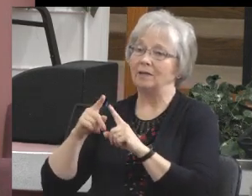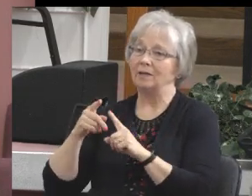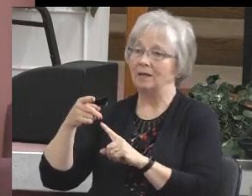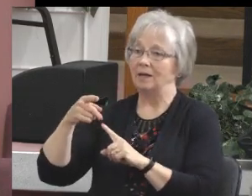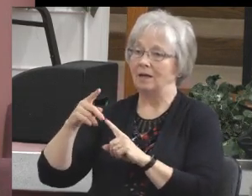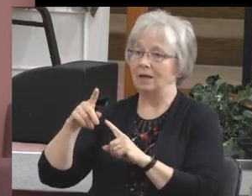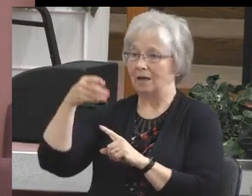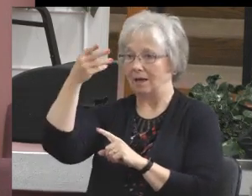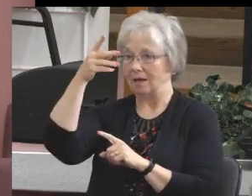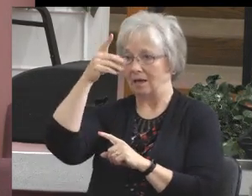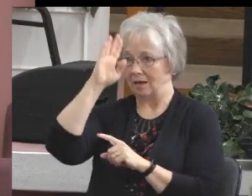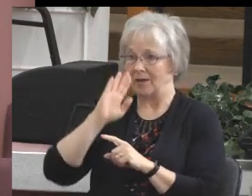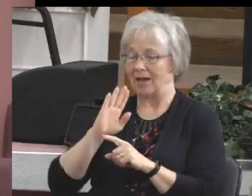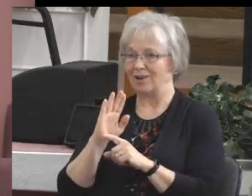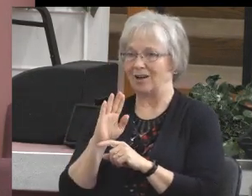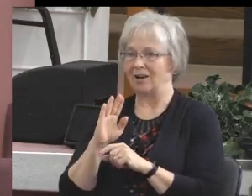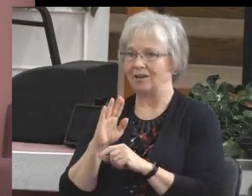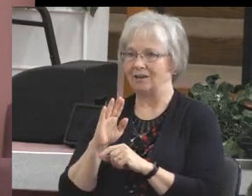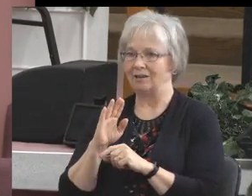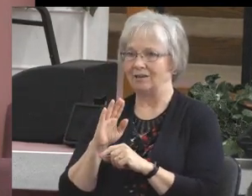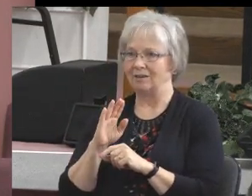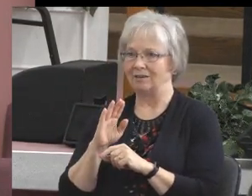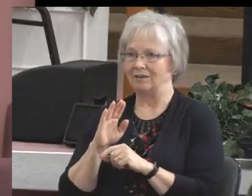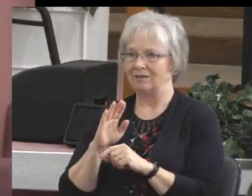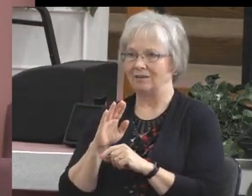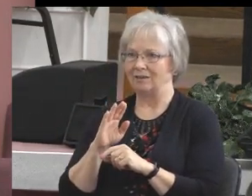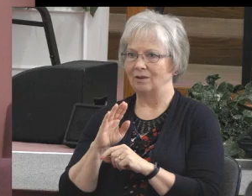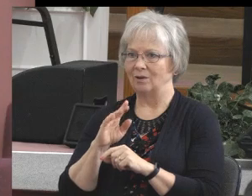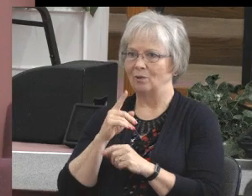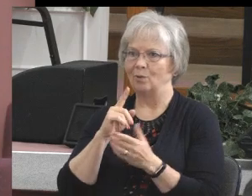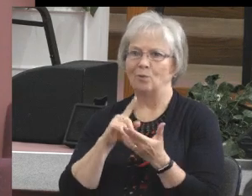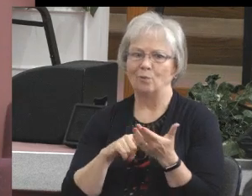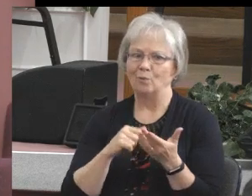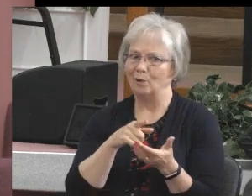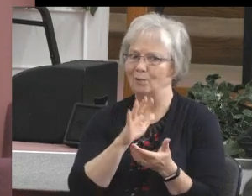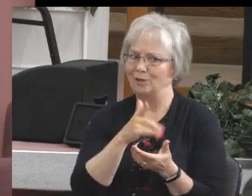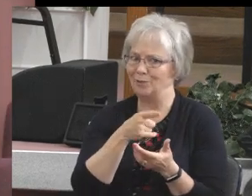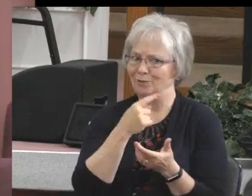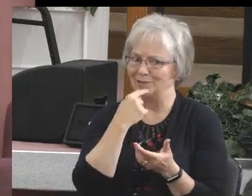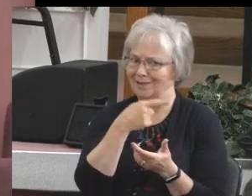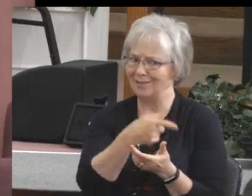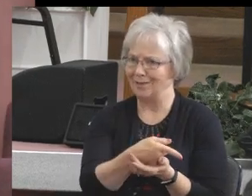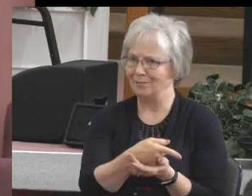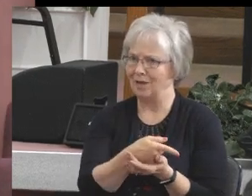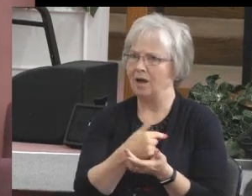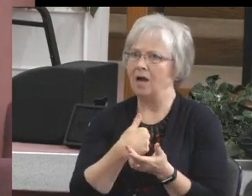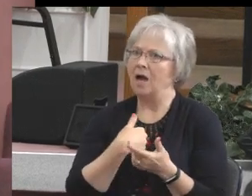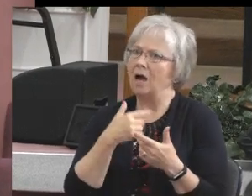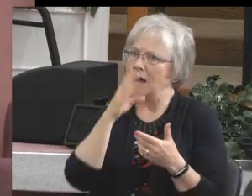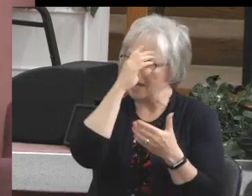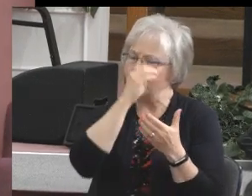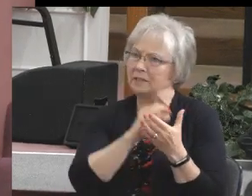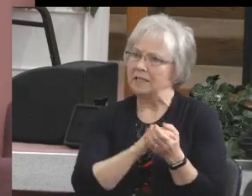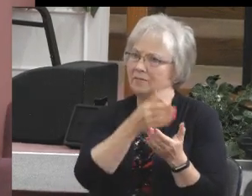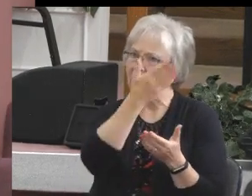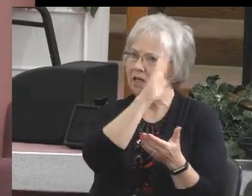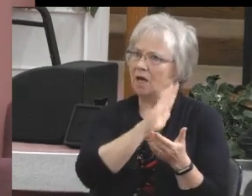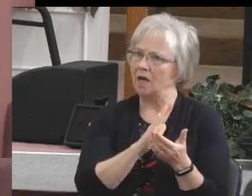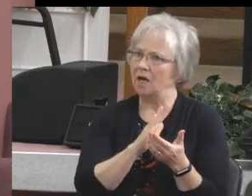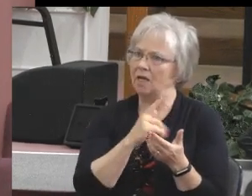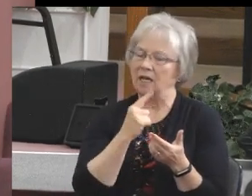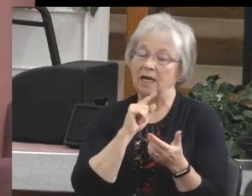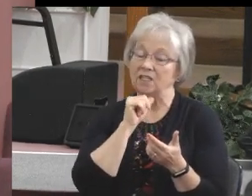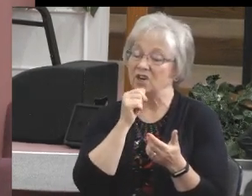Really? And what will you tell them? Oh, I believe in a God that, well, I really don't believe He can take care of